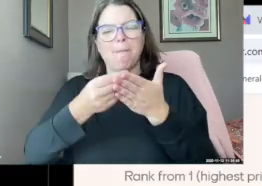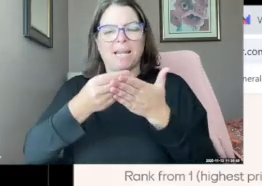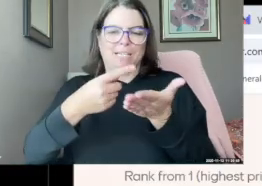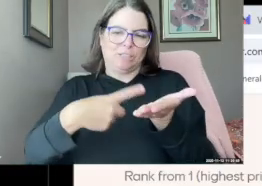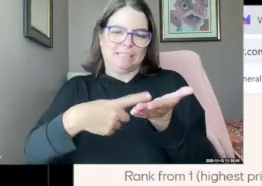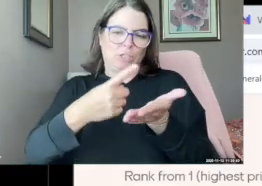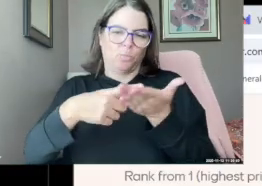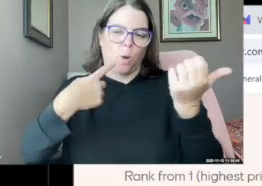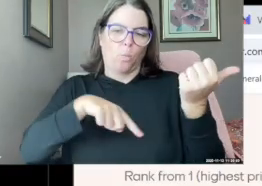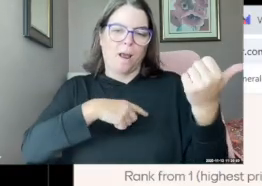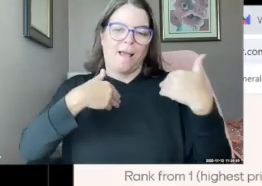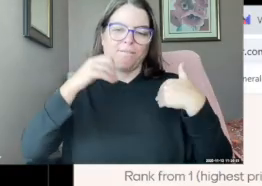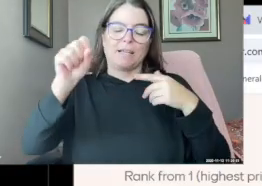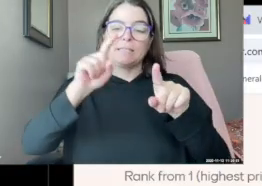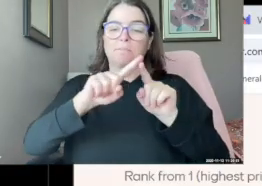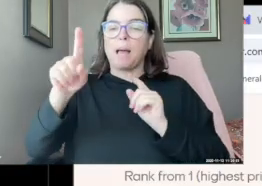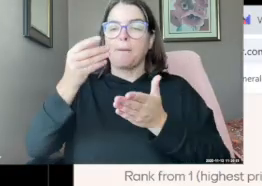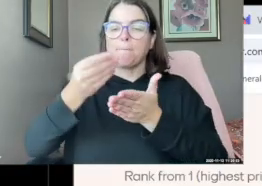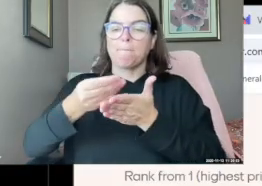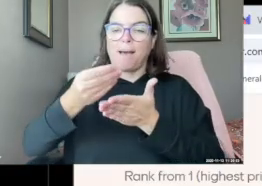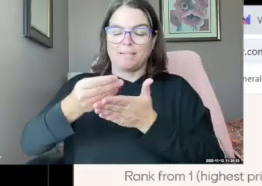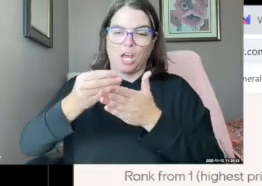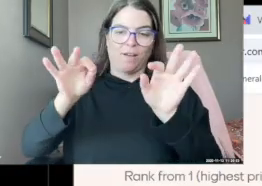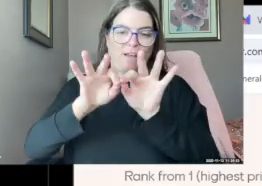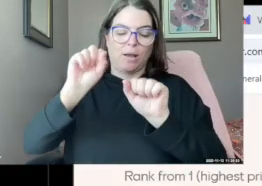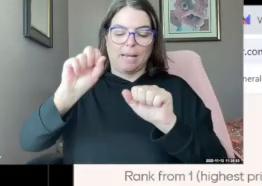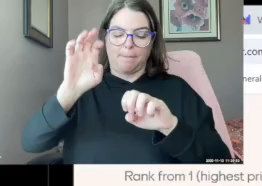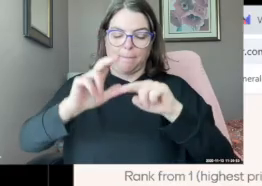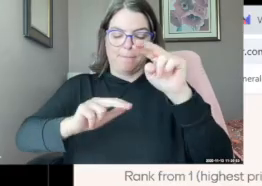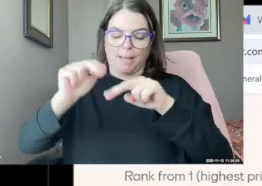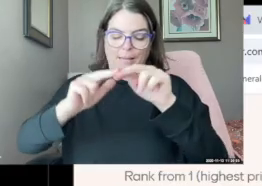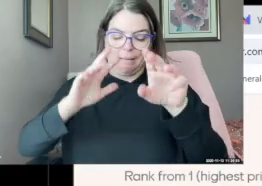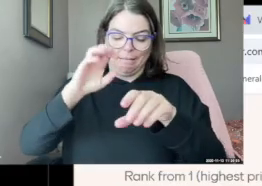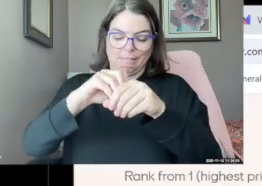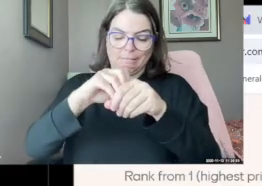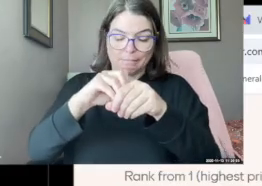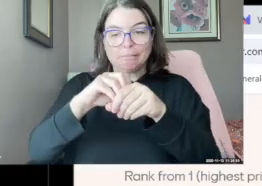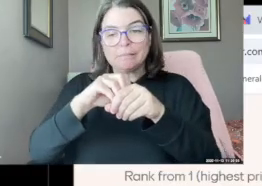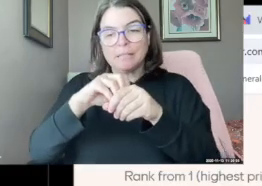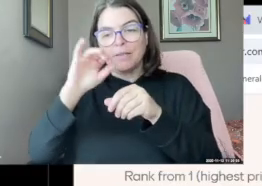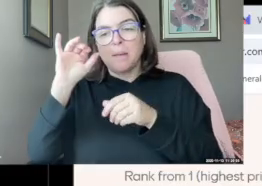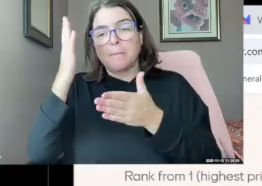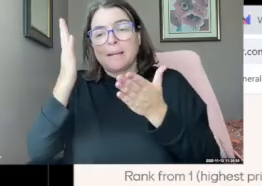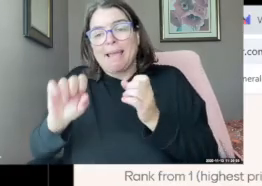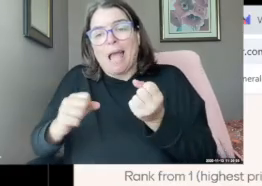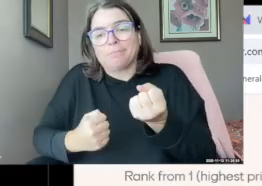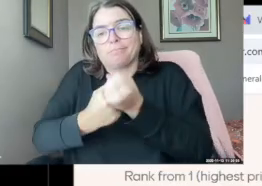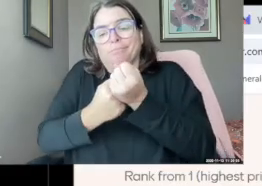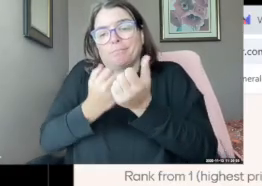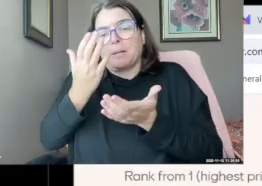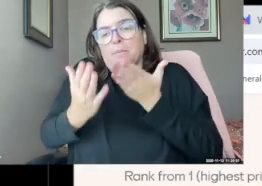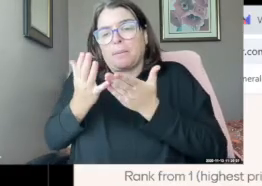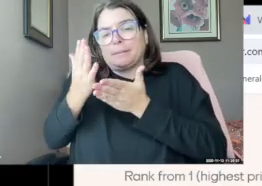kind of a monetary incentive discussion that we're having, but there is monetary value that can be built